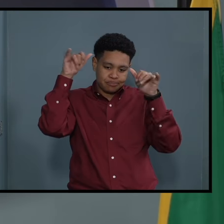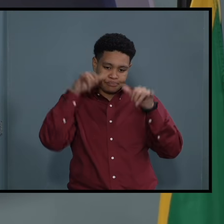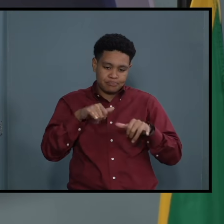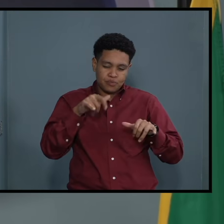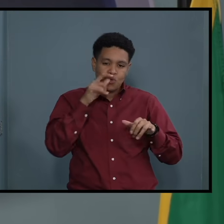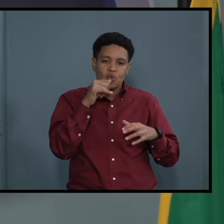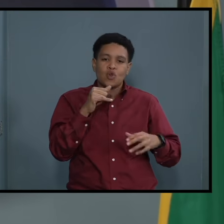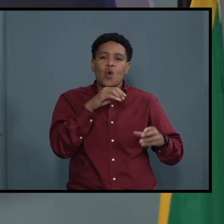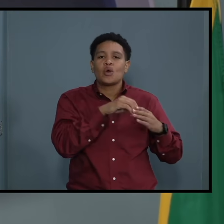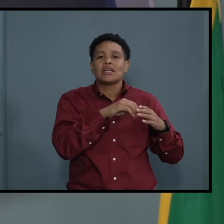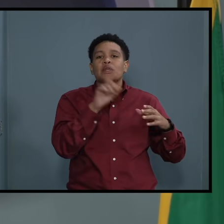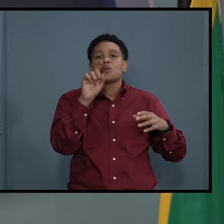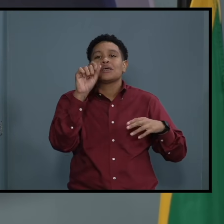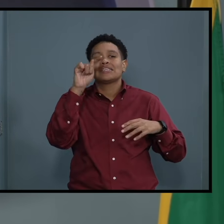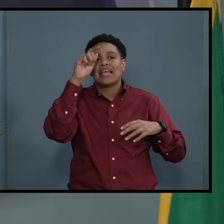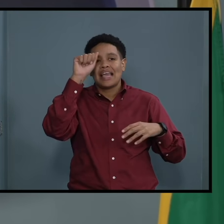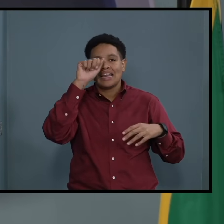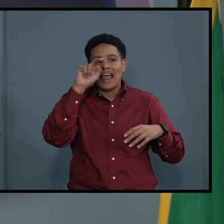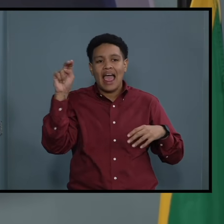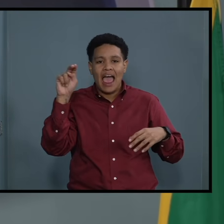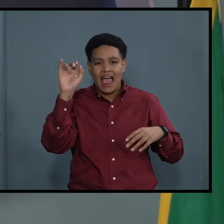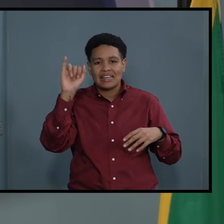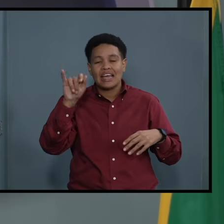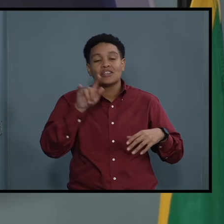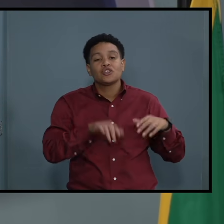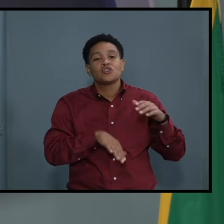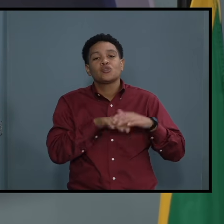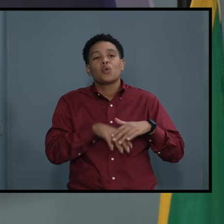are now based in St. Anne's. So this brings to